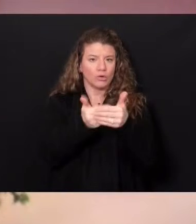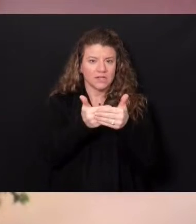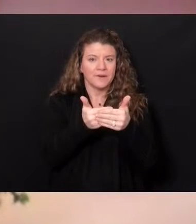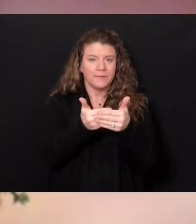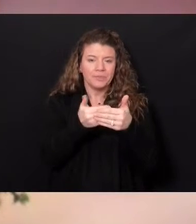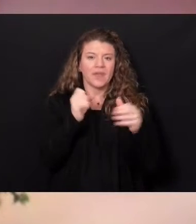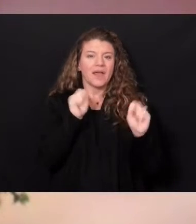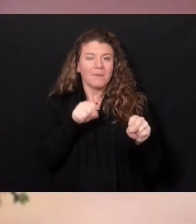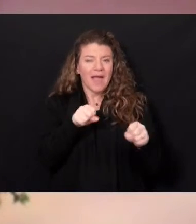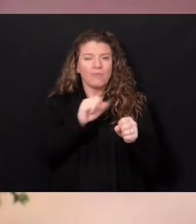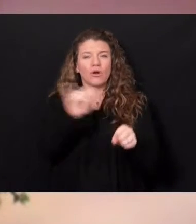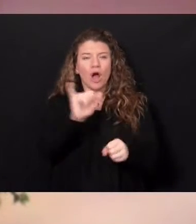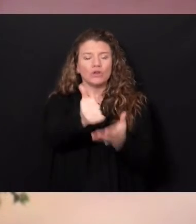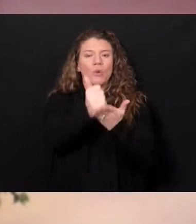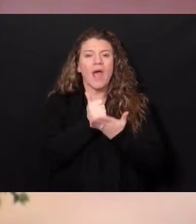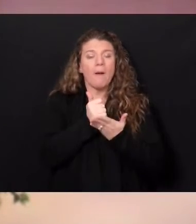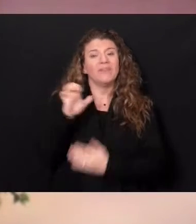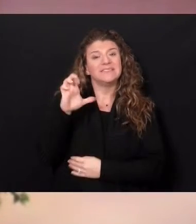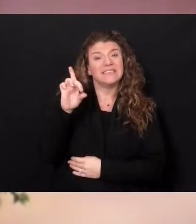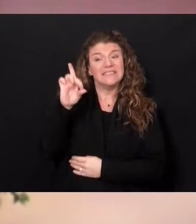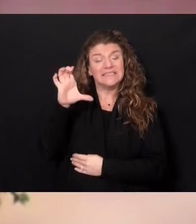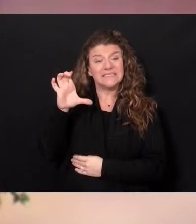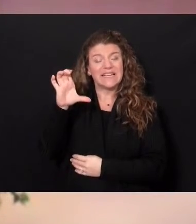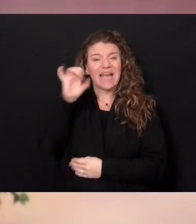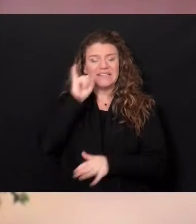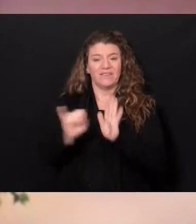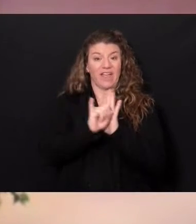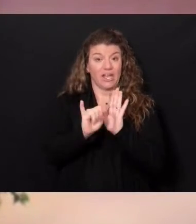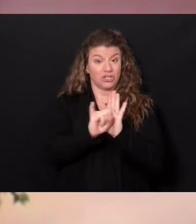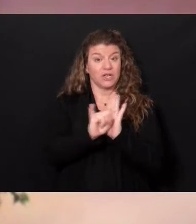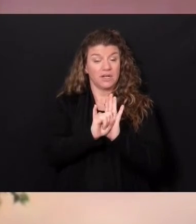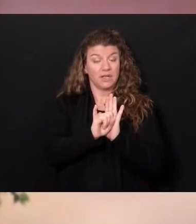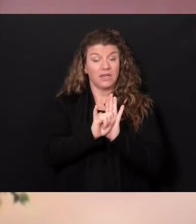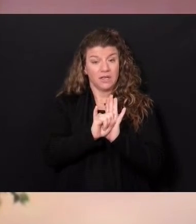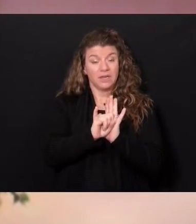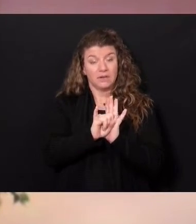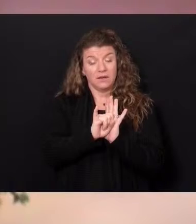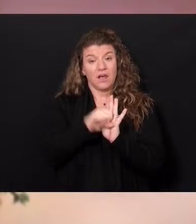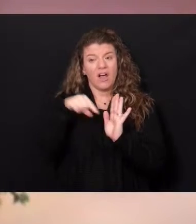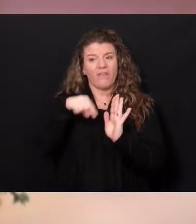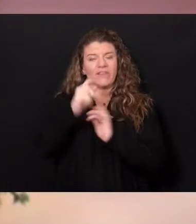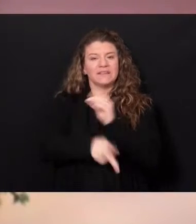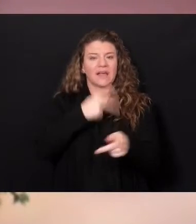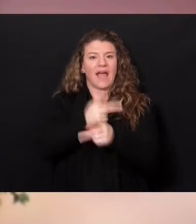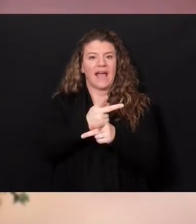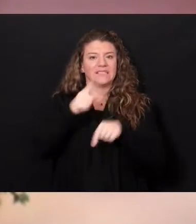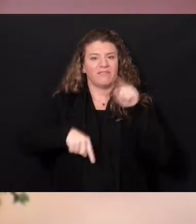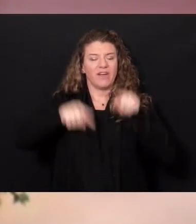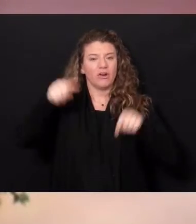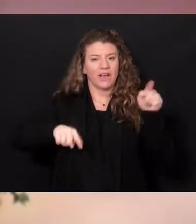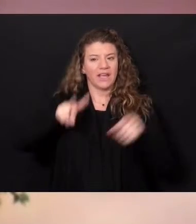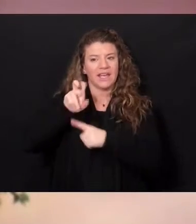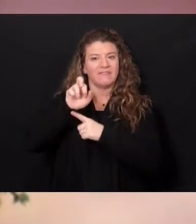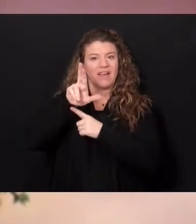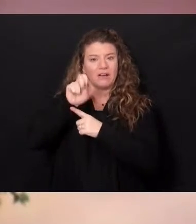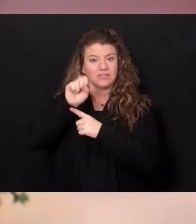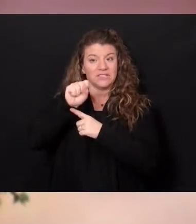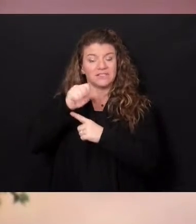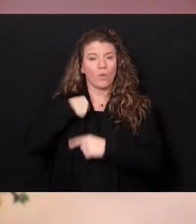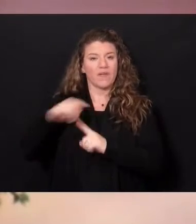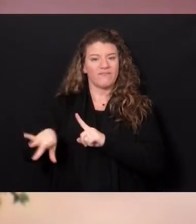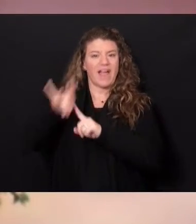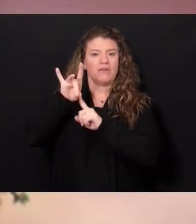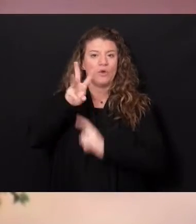to help the CDC with identification of these types of variant viruses that might occur in West